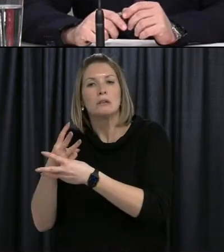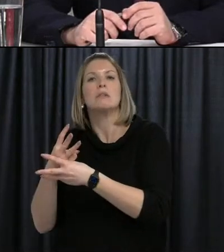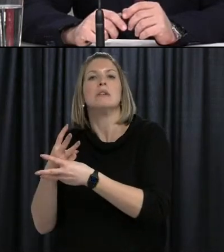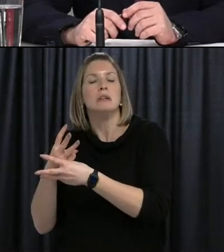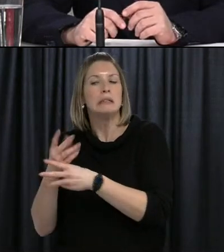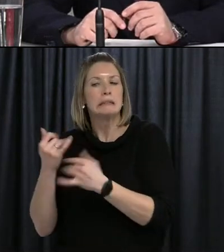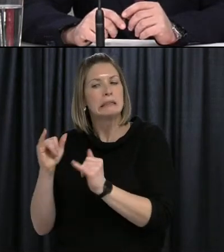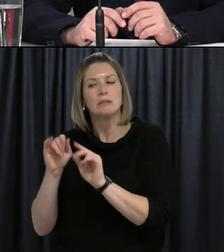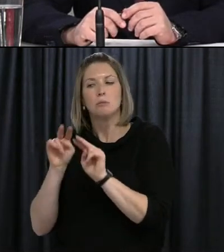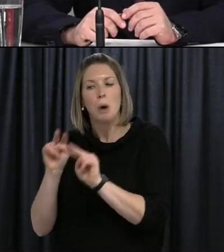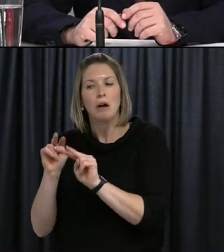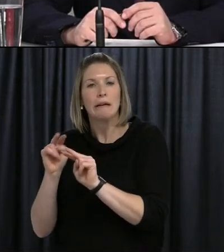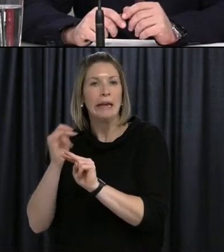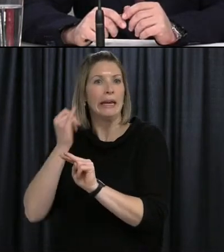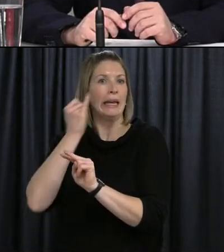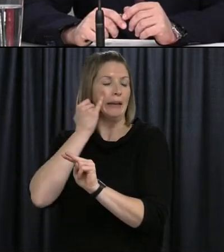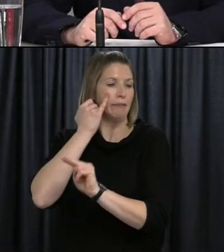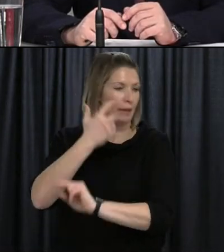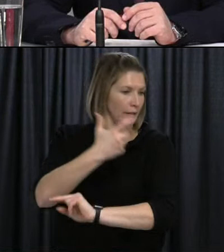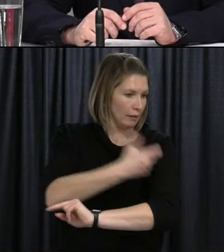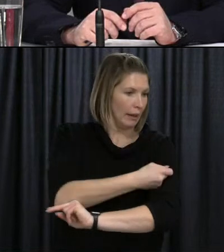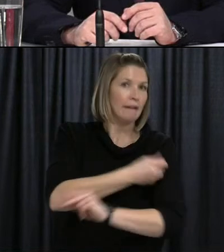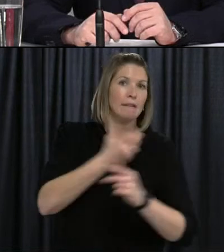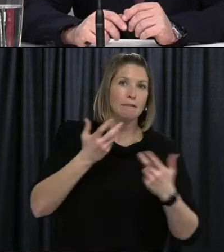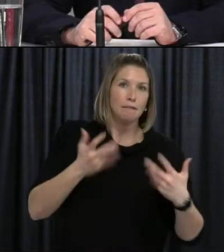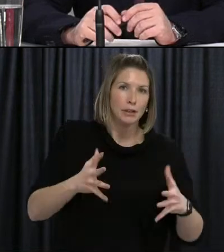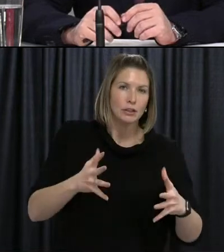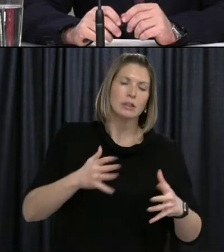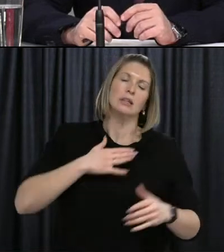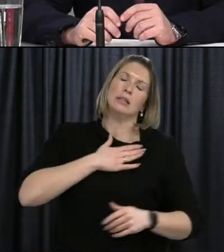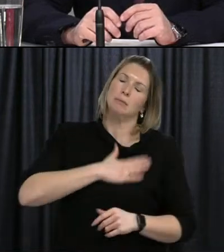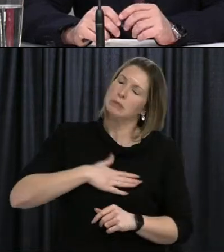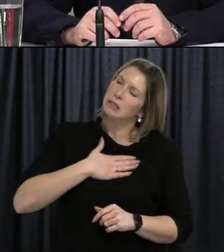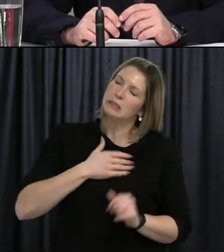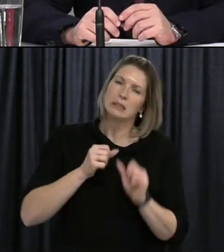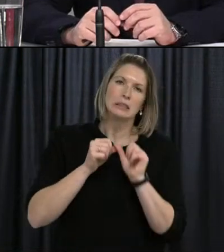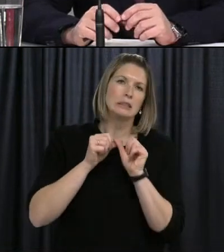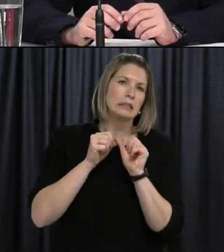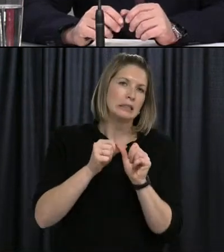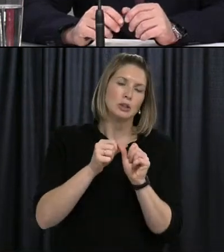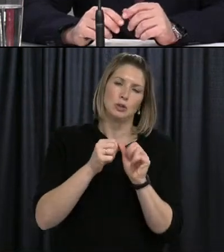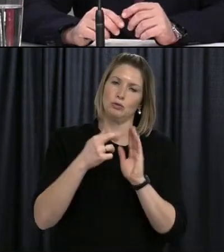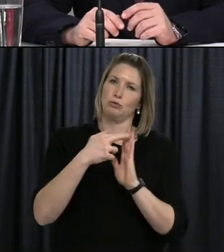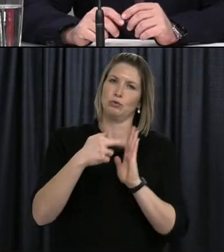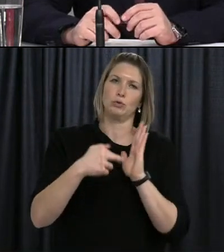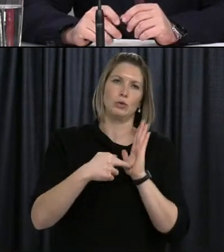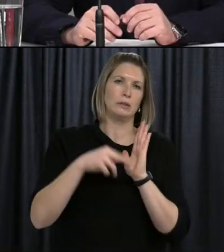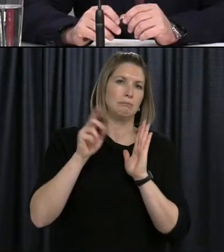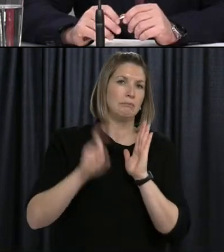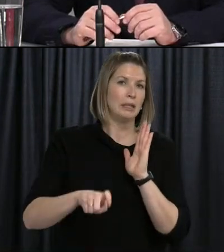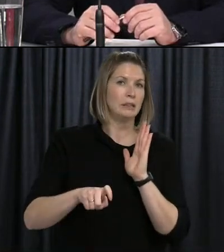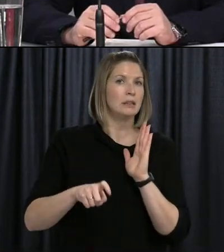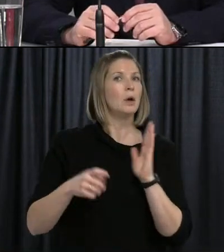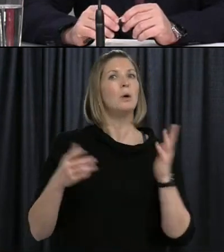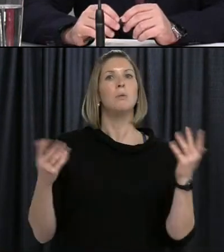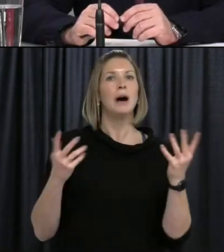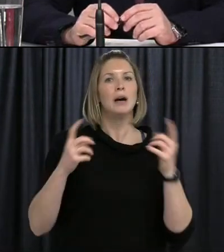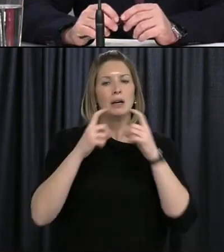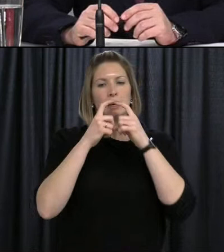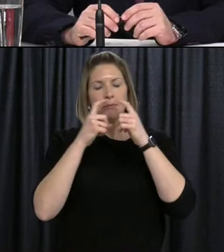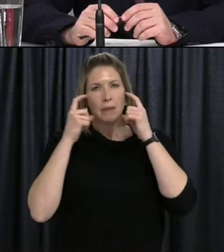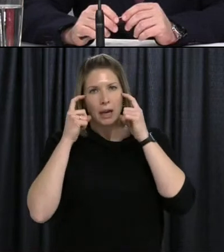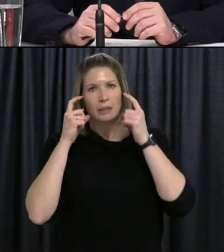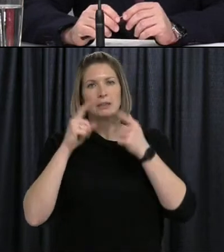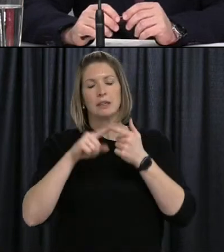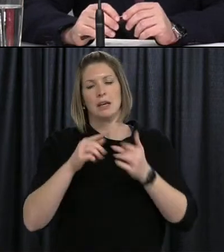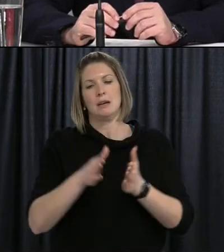the vaccine will need to continue to abide by all public health measures. This includes the requirement to wear a mask in public